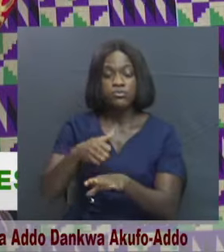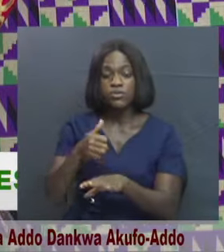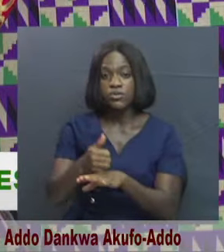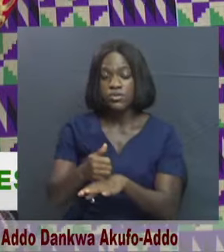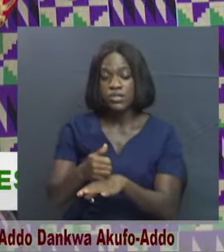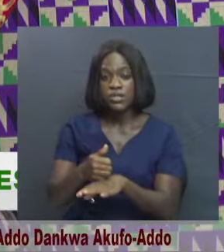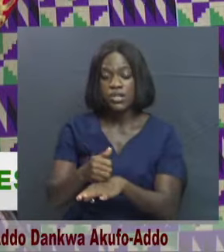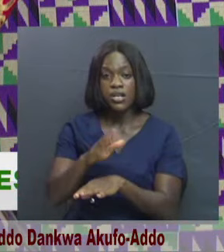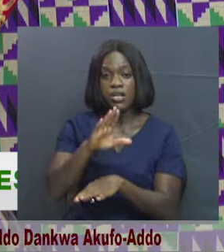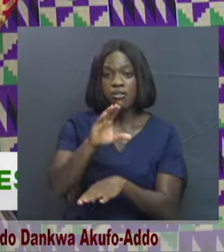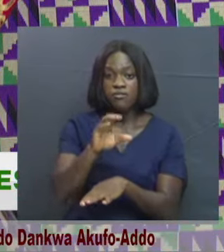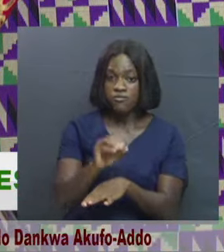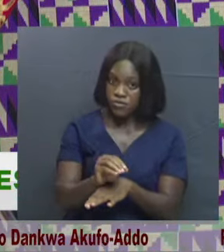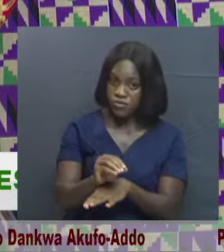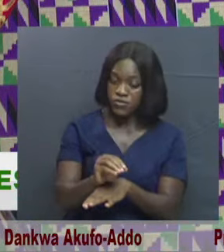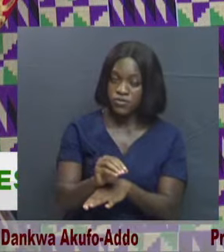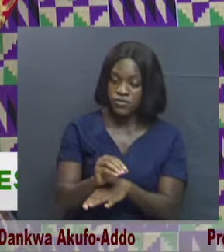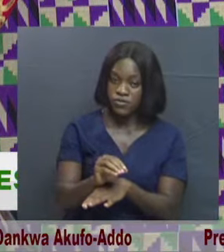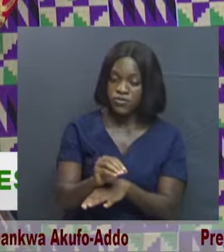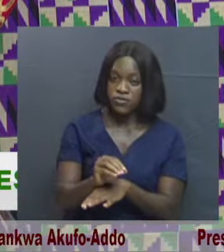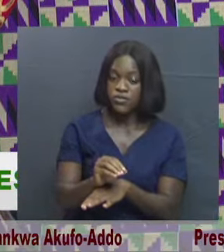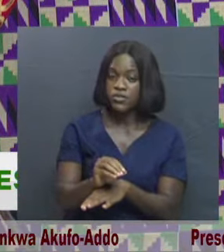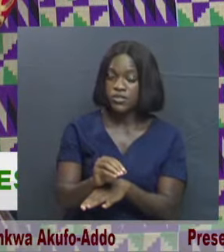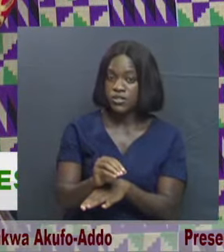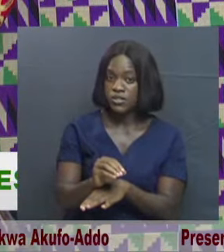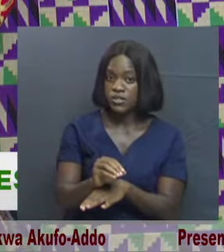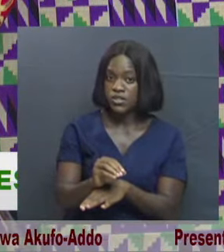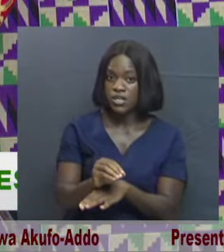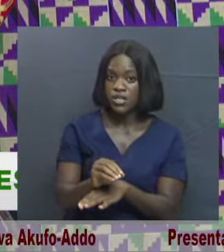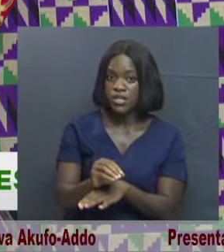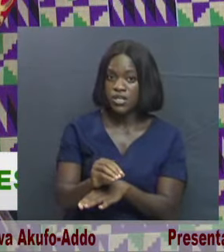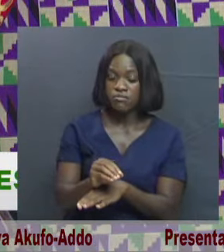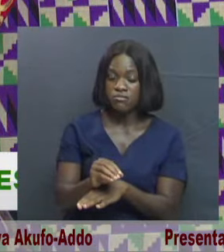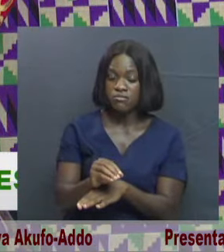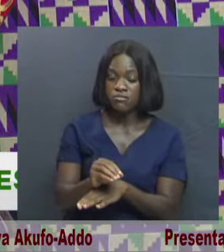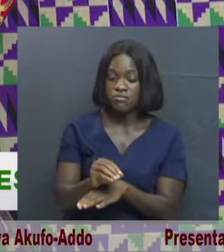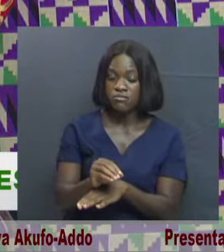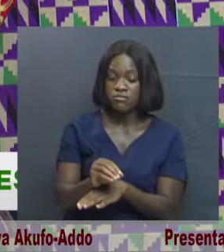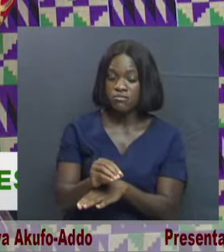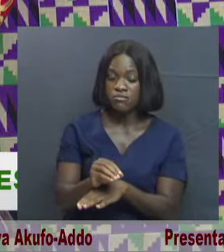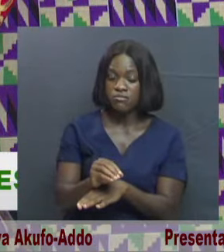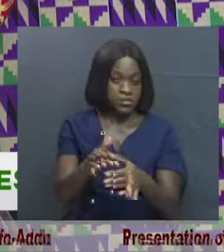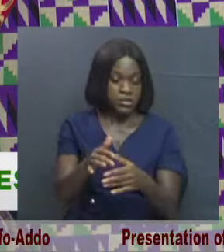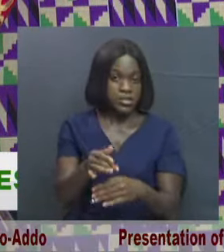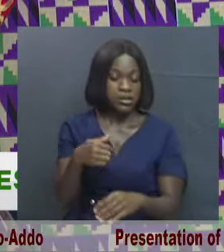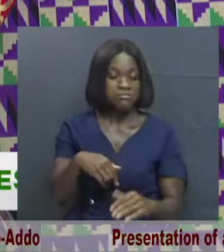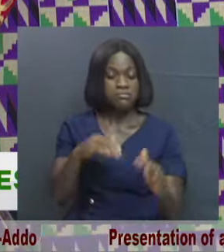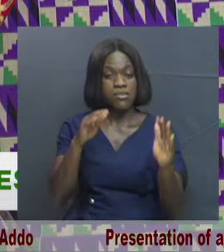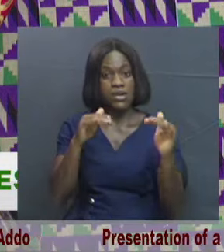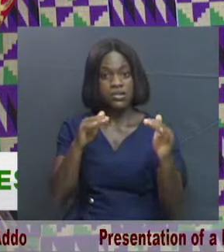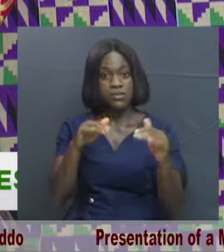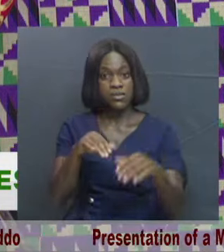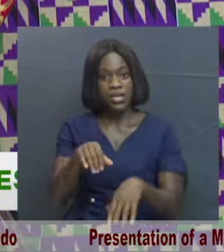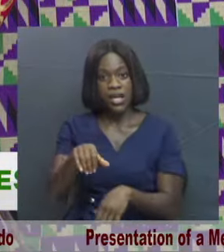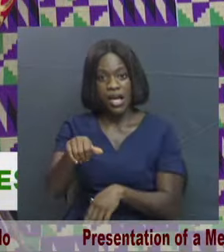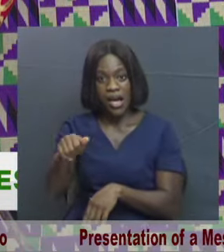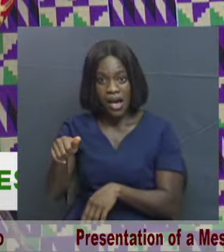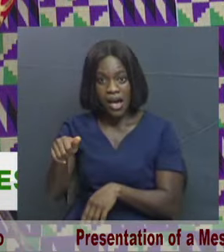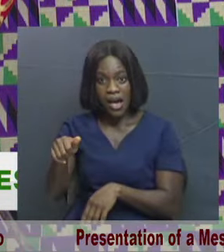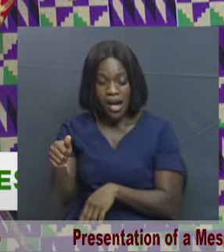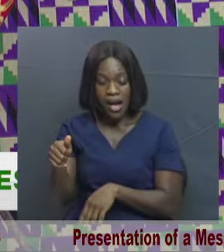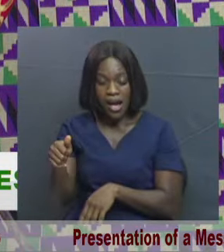300 premixed fuel automated dispenser my expectation is that the remaining automated